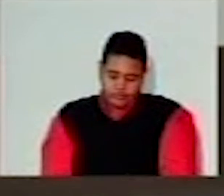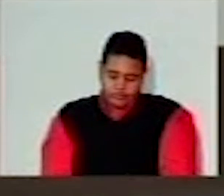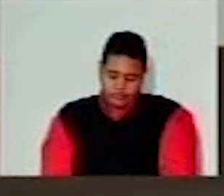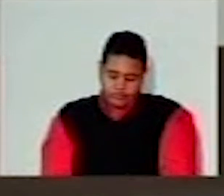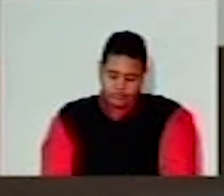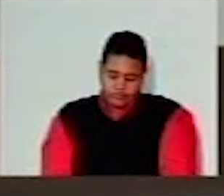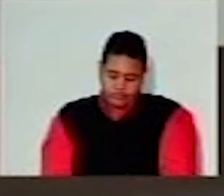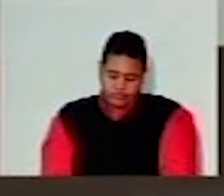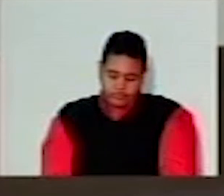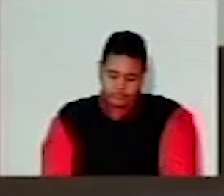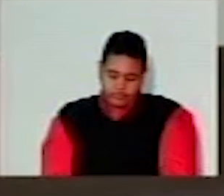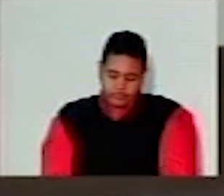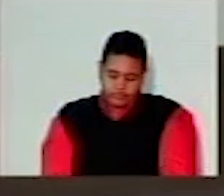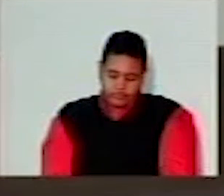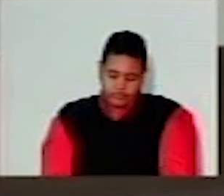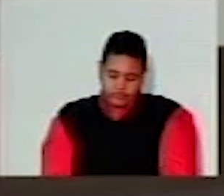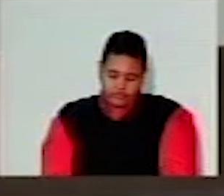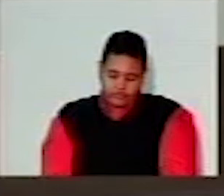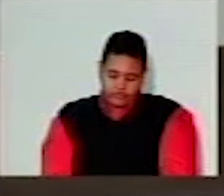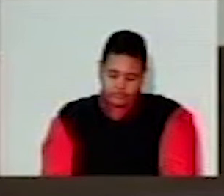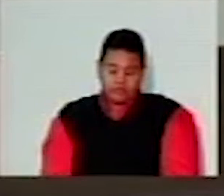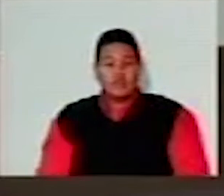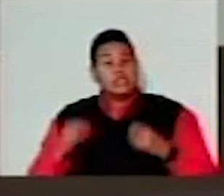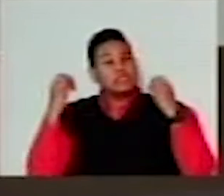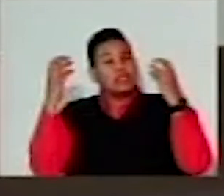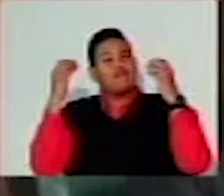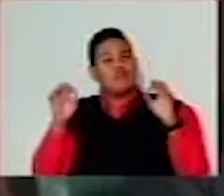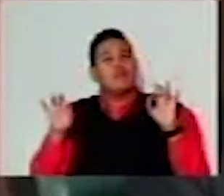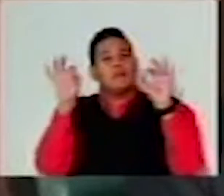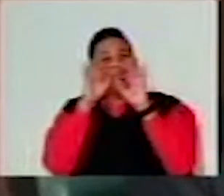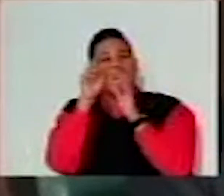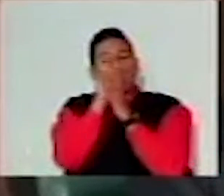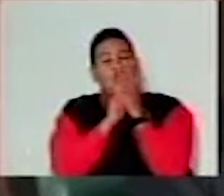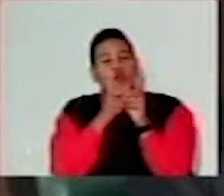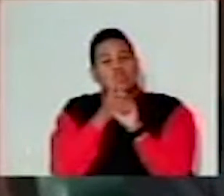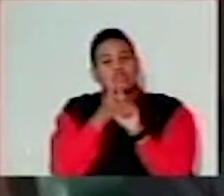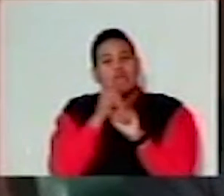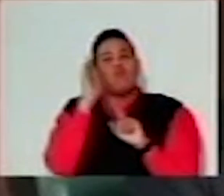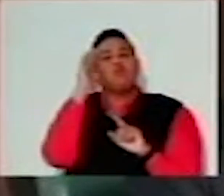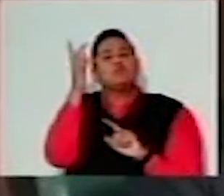of legislation which you will see in the